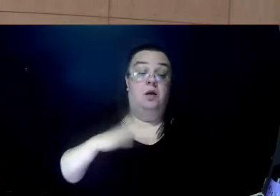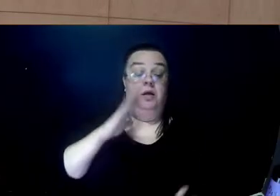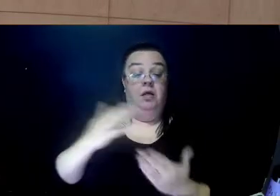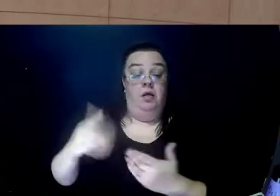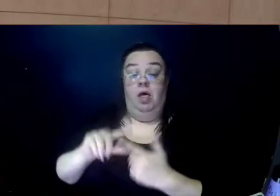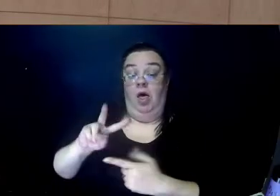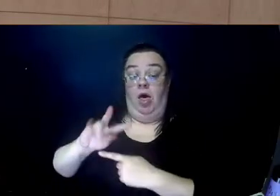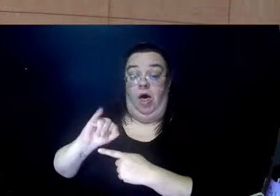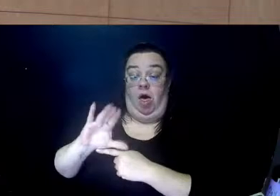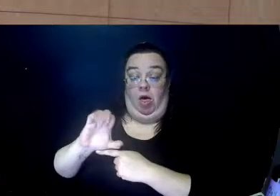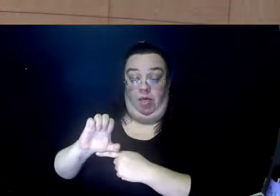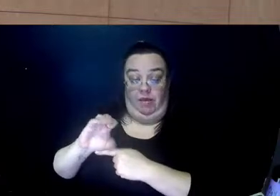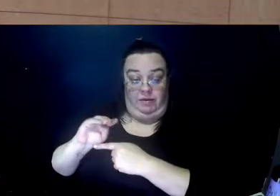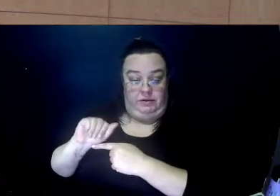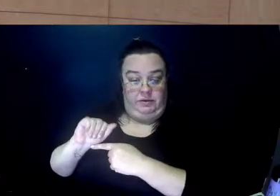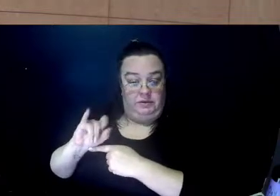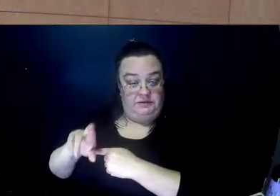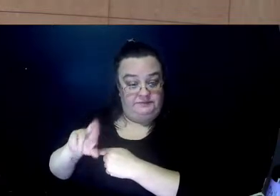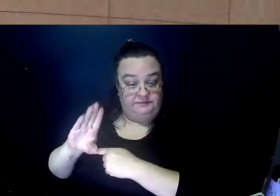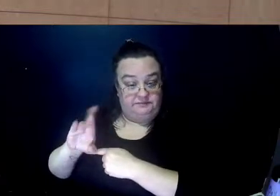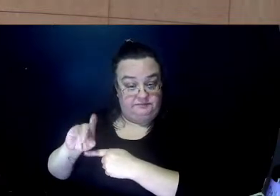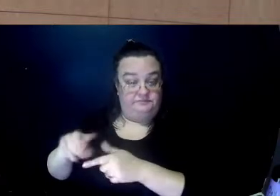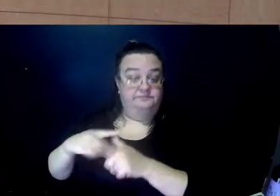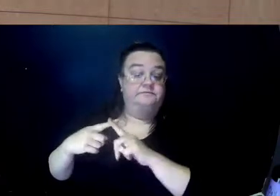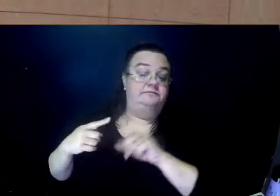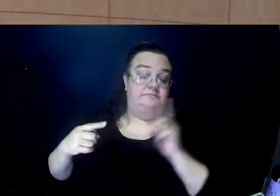Mayor Briner and then John. Go ahead.